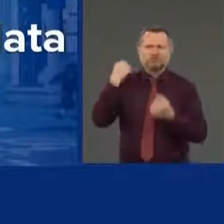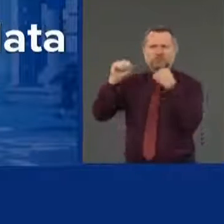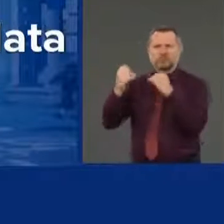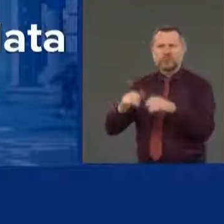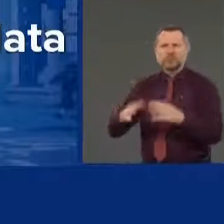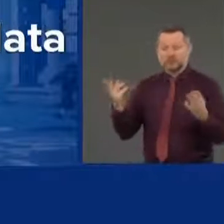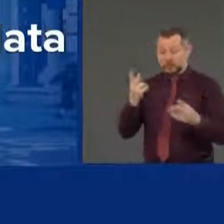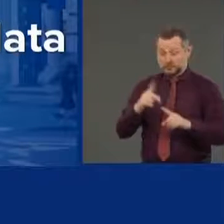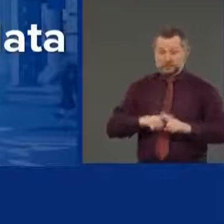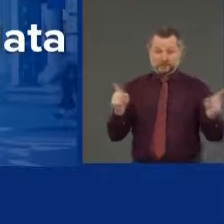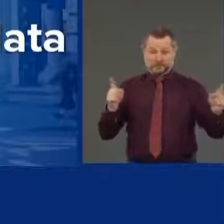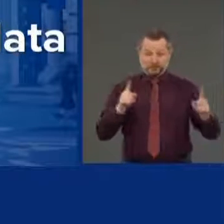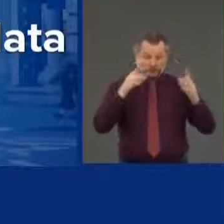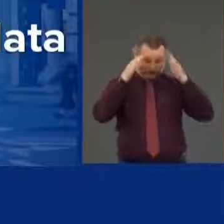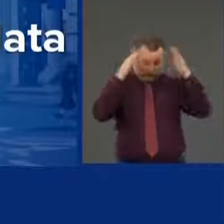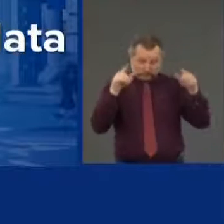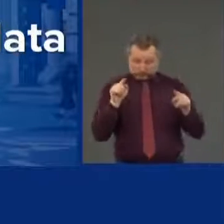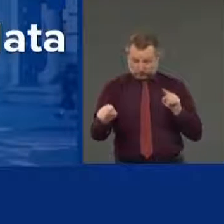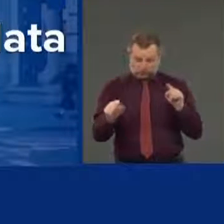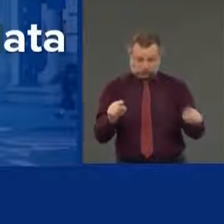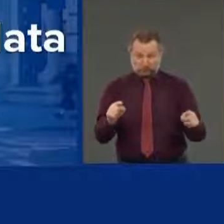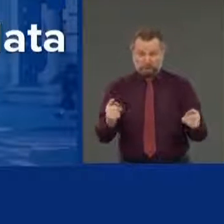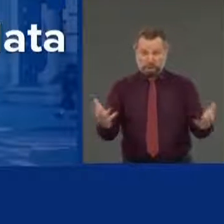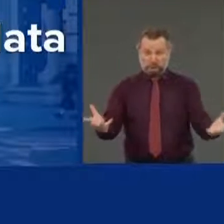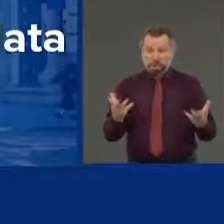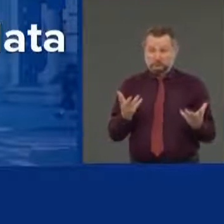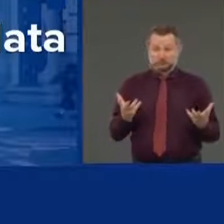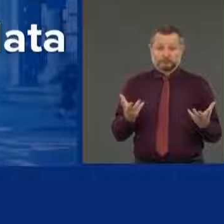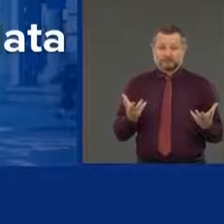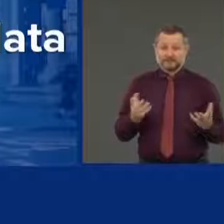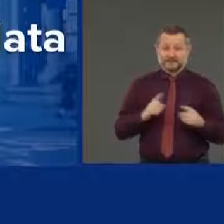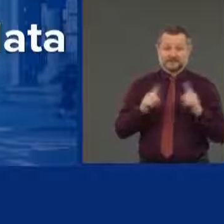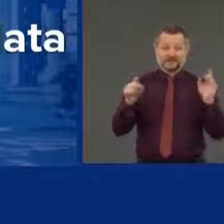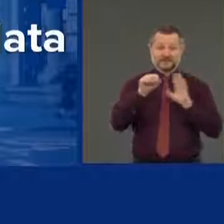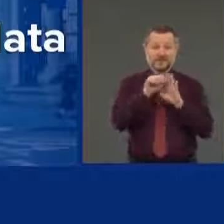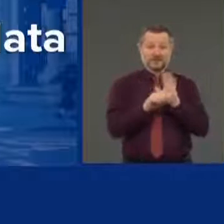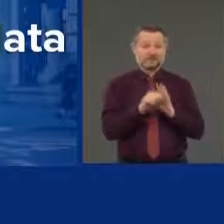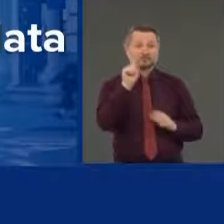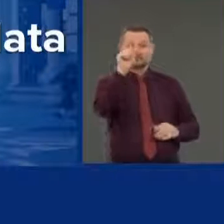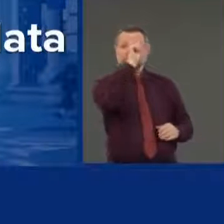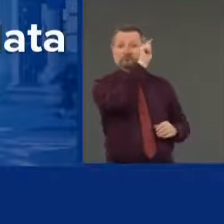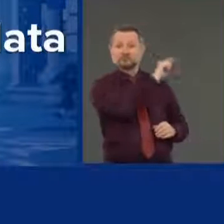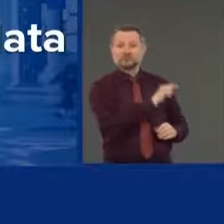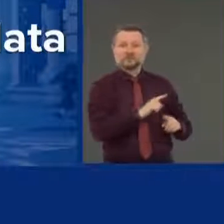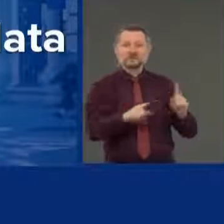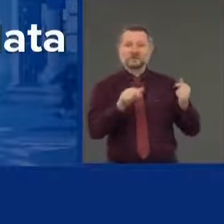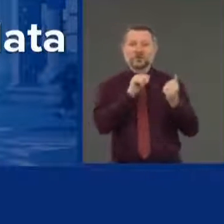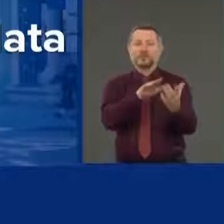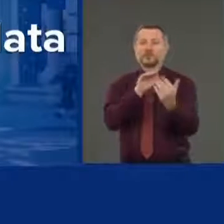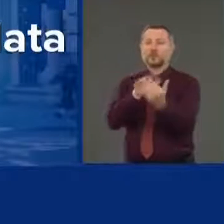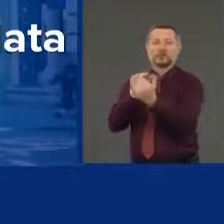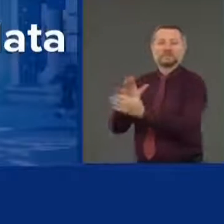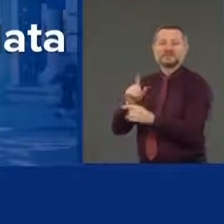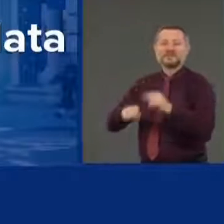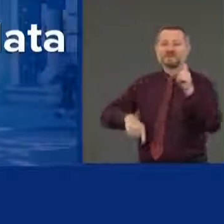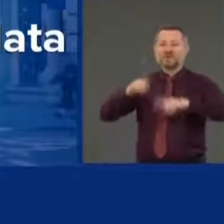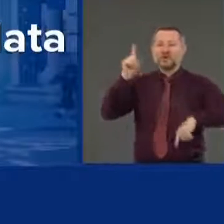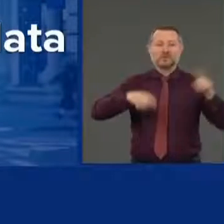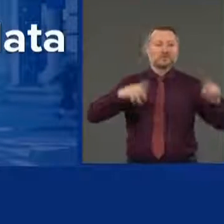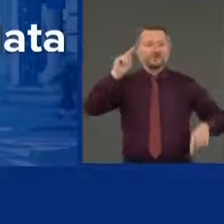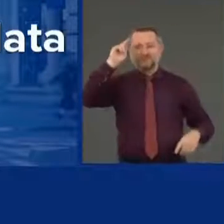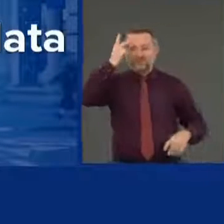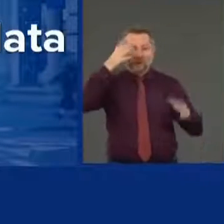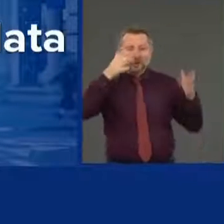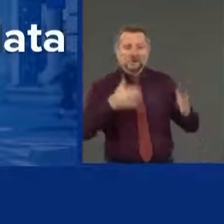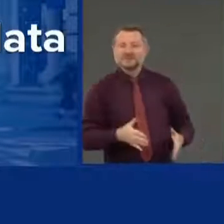theories. And different states did different things, and different elected officials took different postures